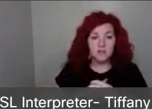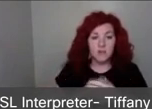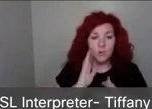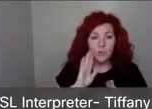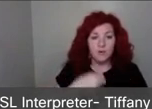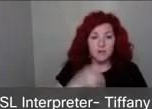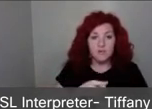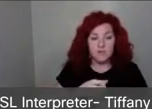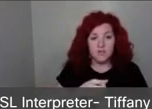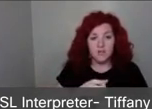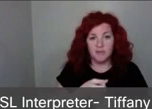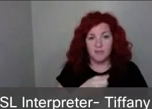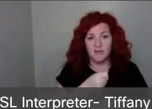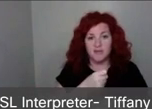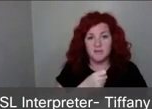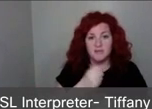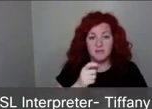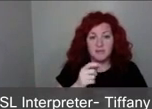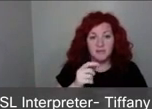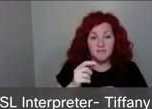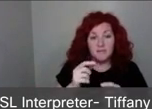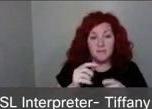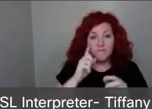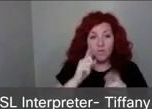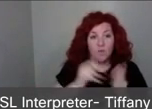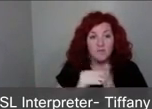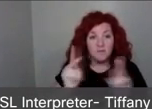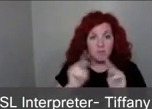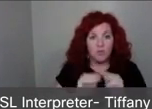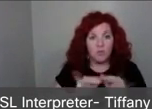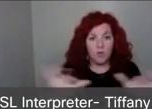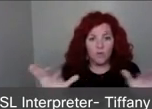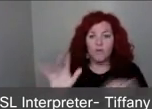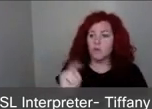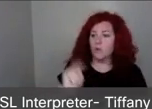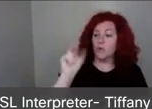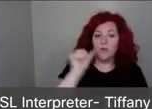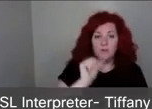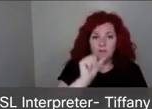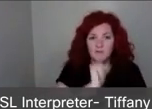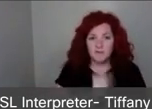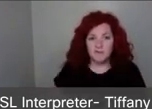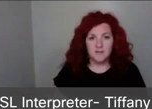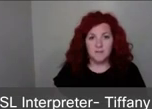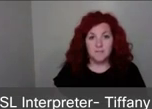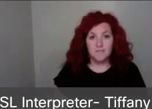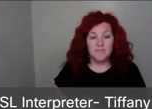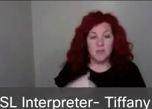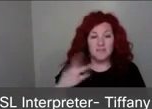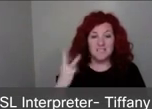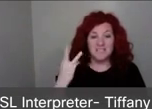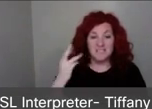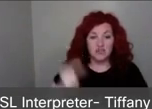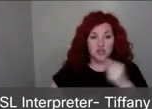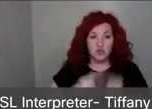and important and affect the lives of thousands of people across this area of Northern Arizona. I'm a sixth generation